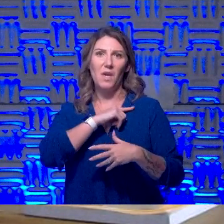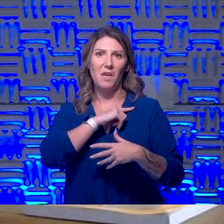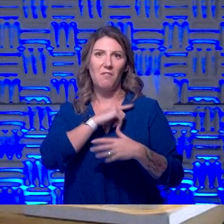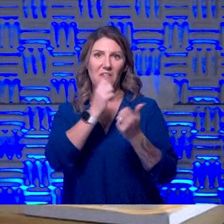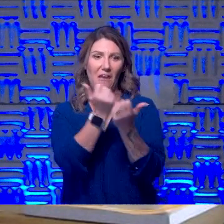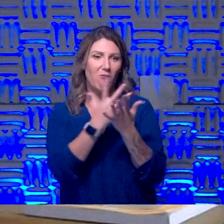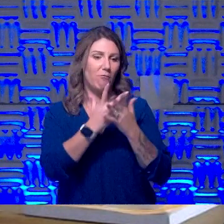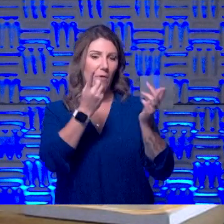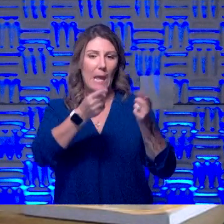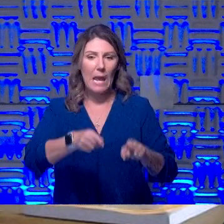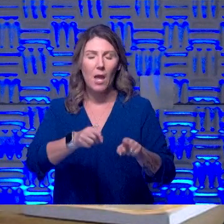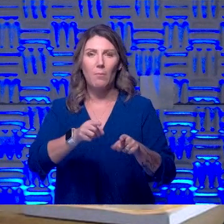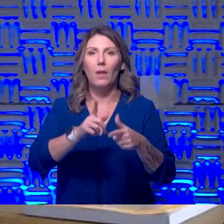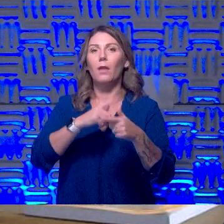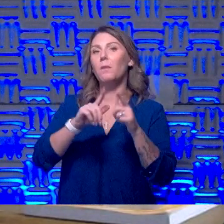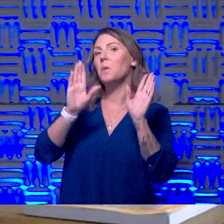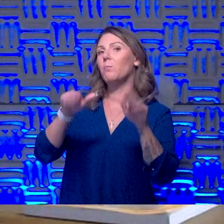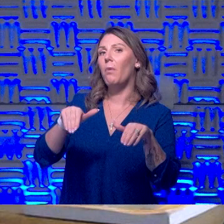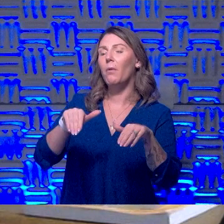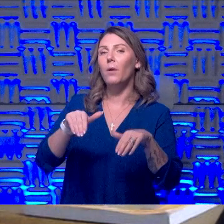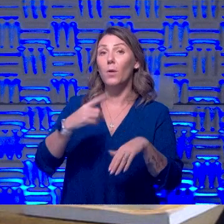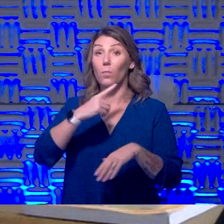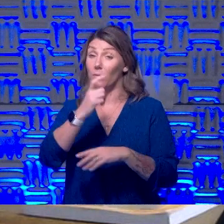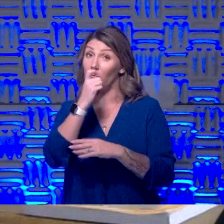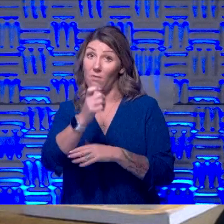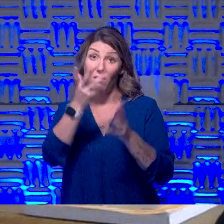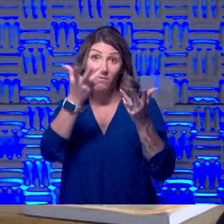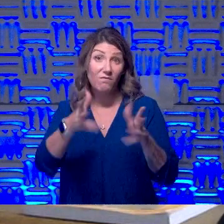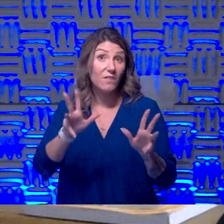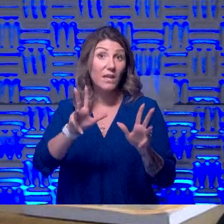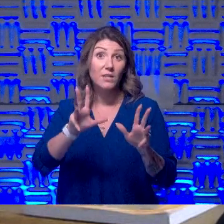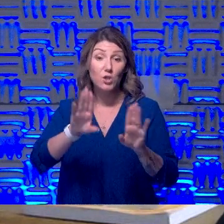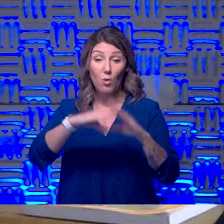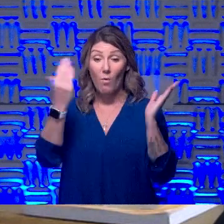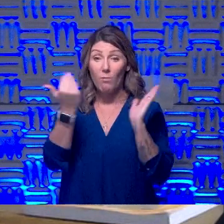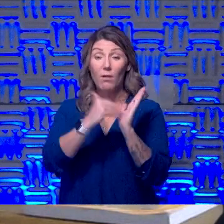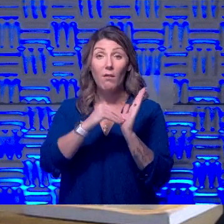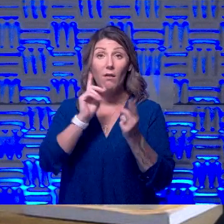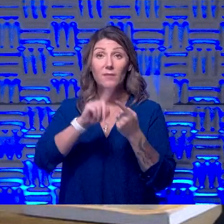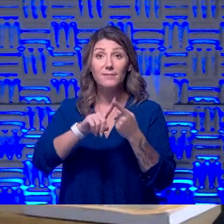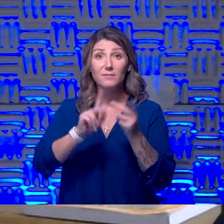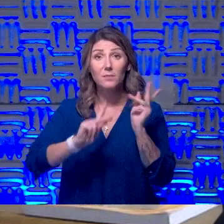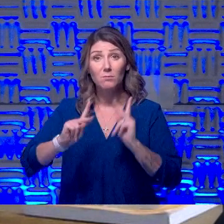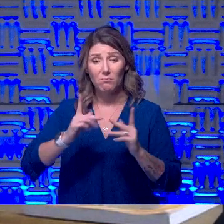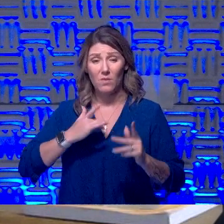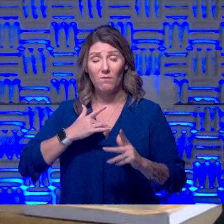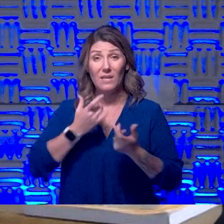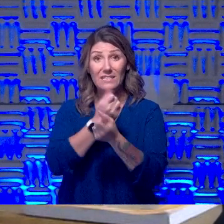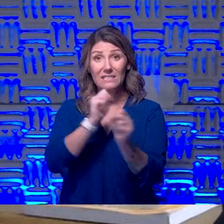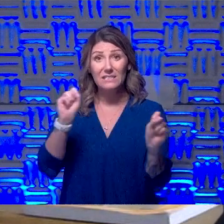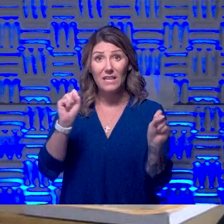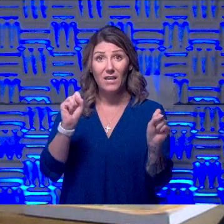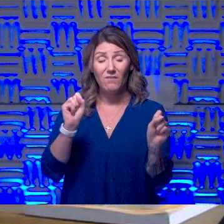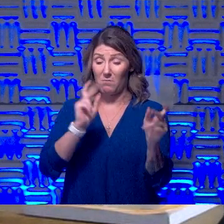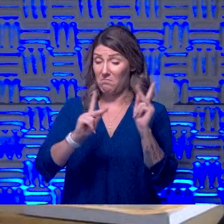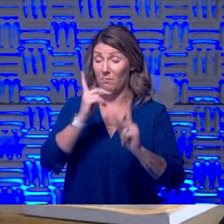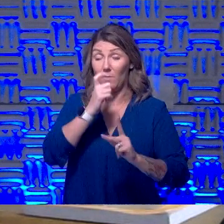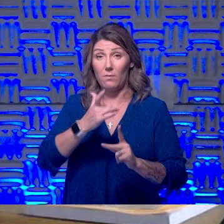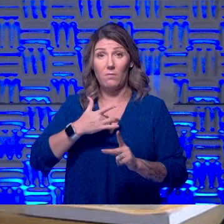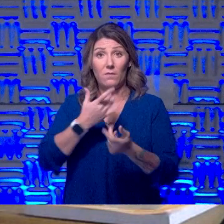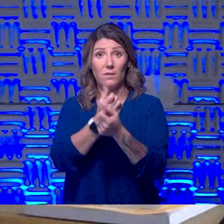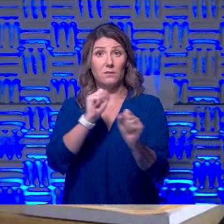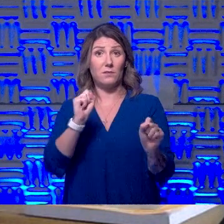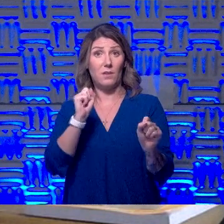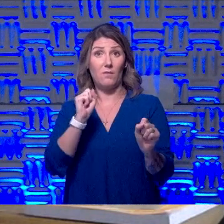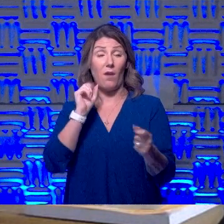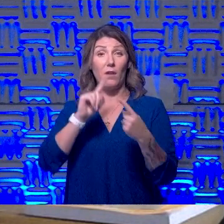not get through this and reopen until people feel safe. And people will not feel safe until we